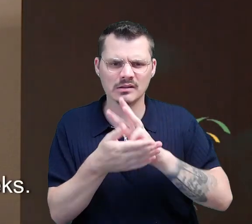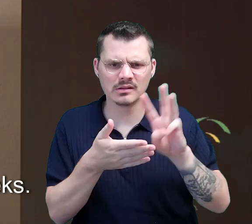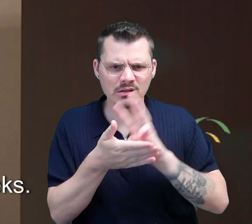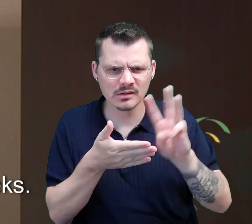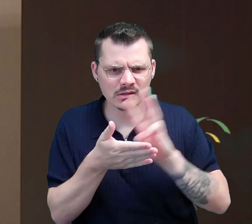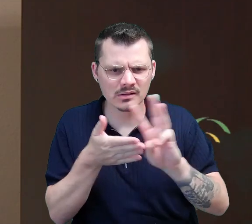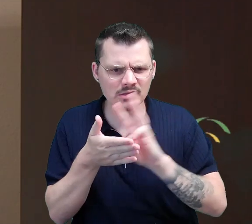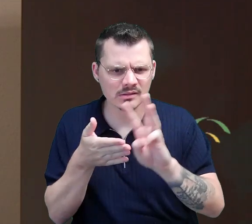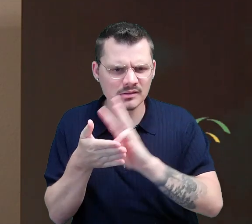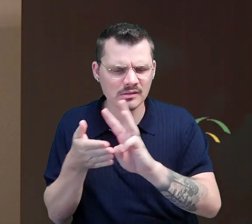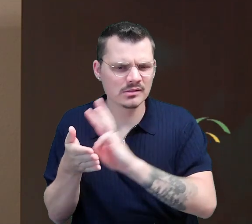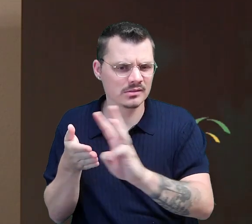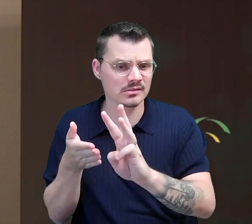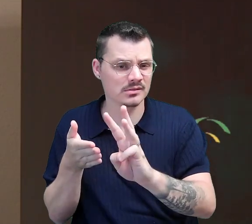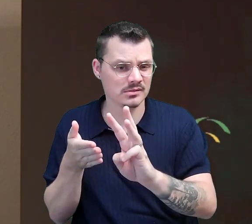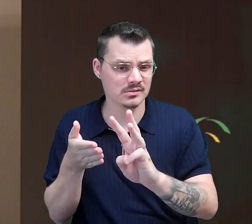6 weeks.